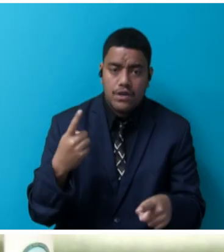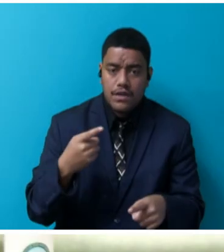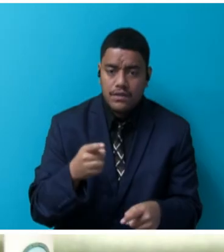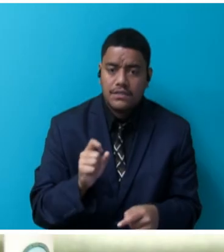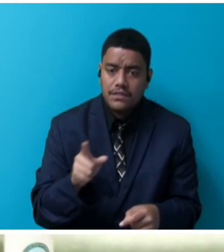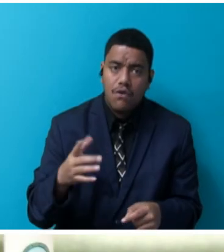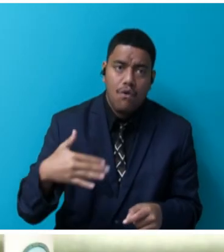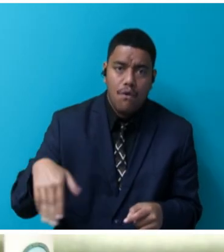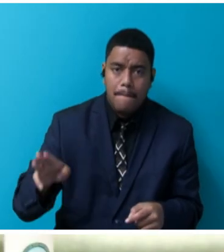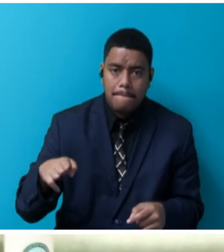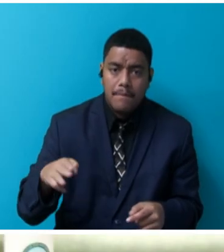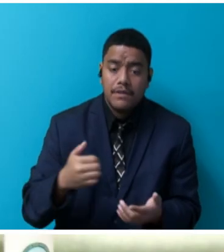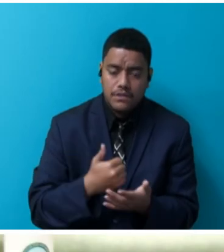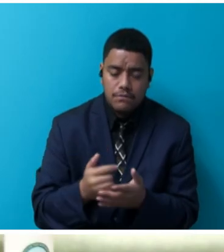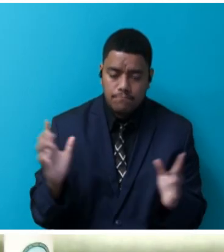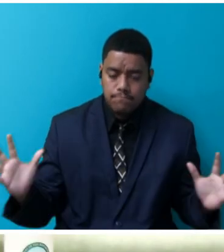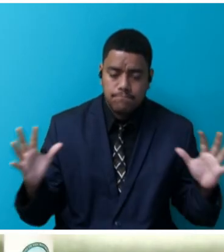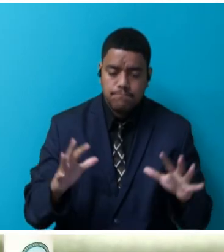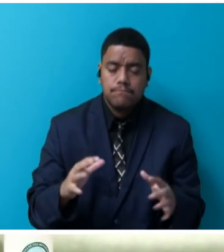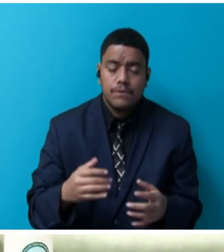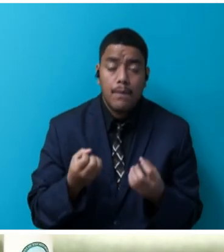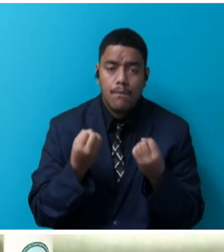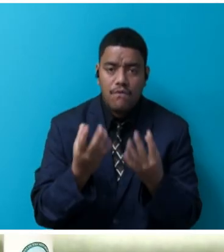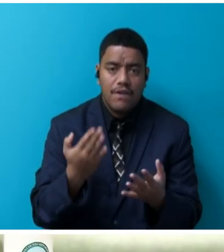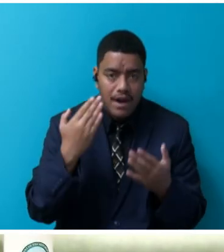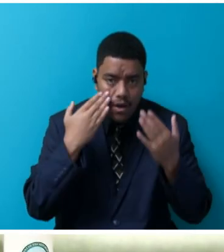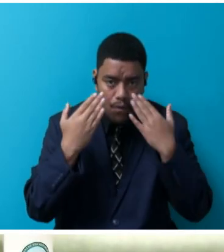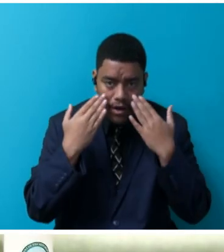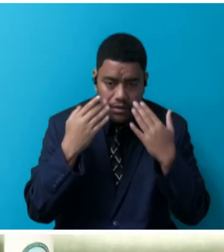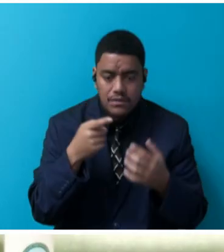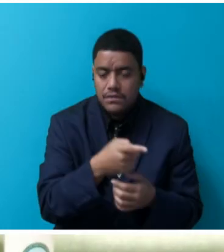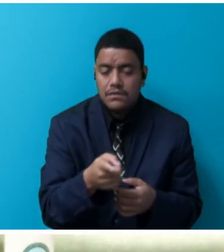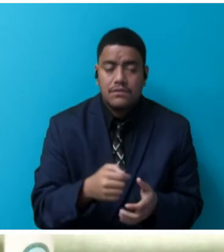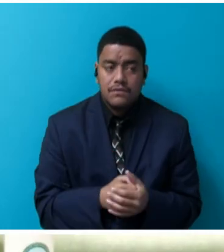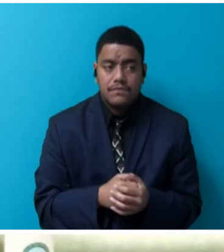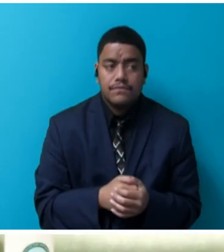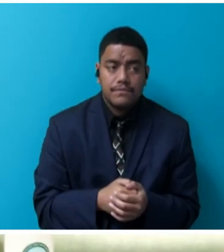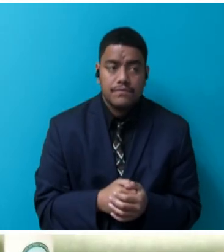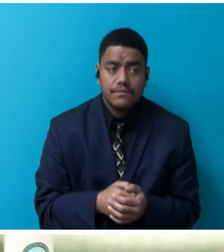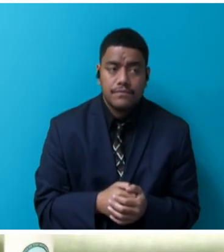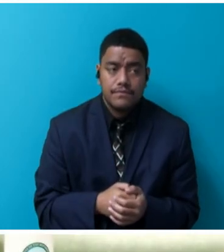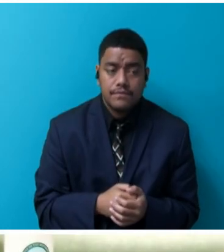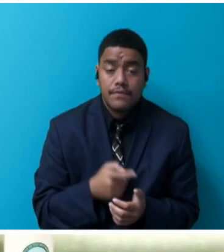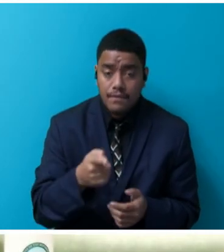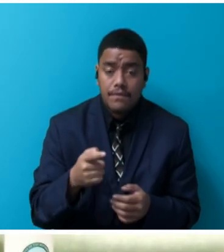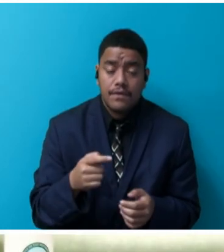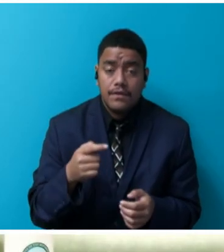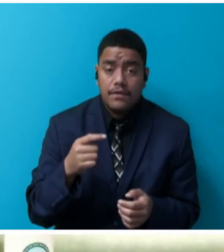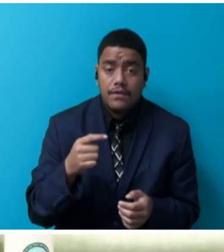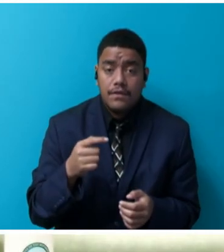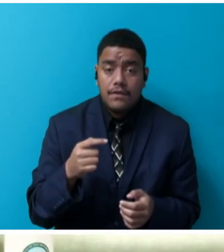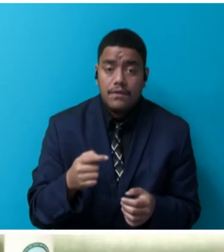members for their urgent action in providing awareness to their audiences. This prompt coordination method is